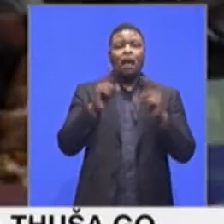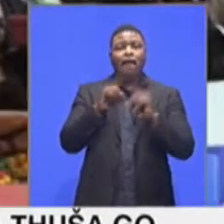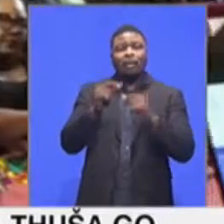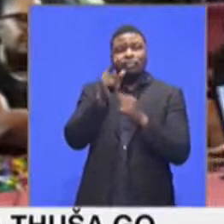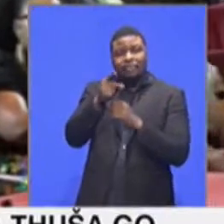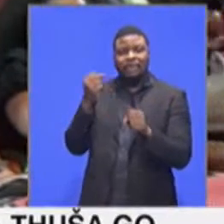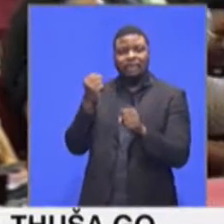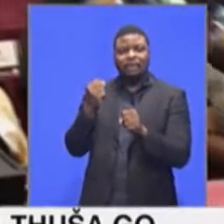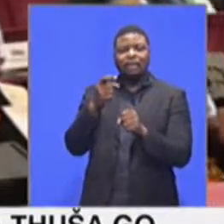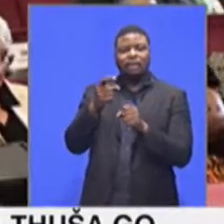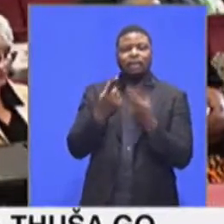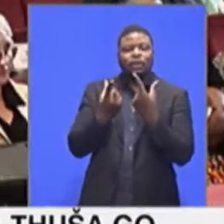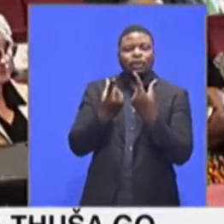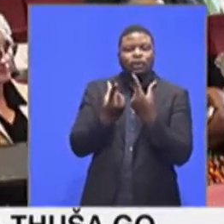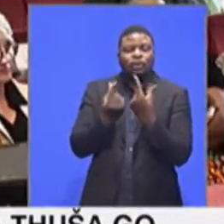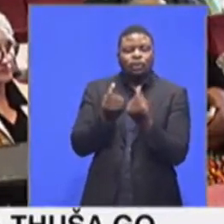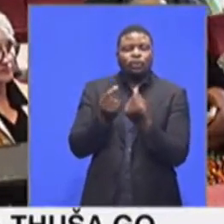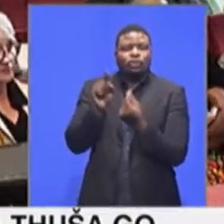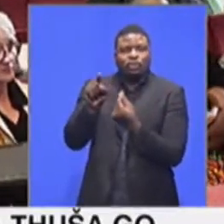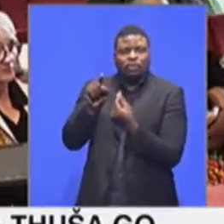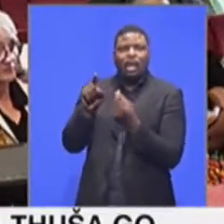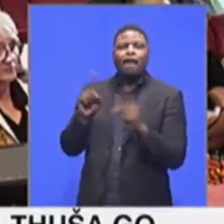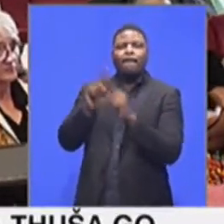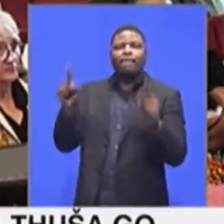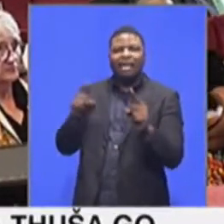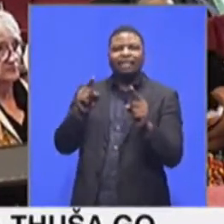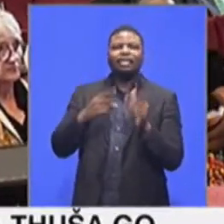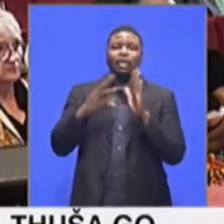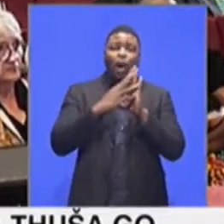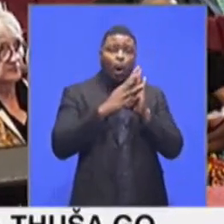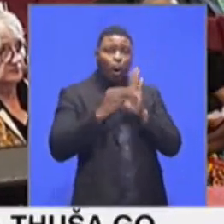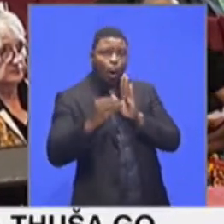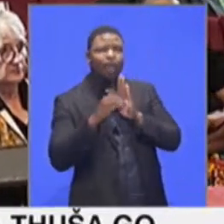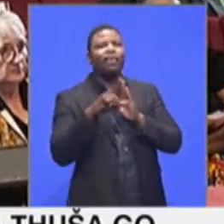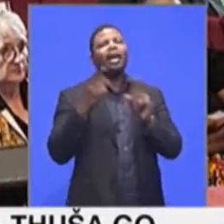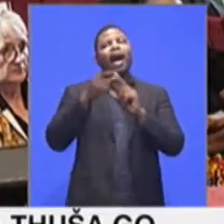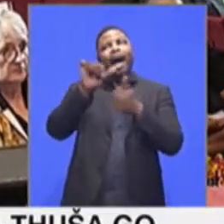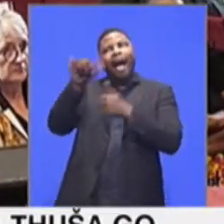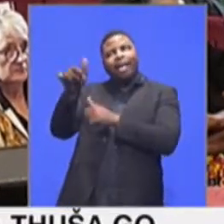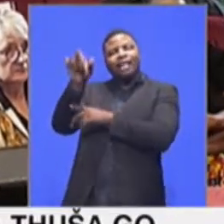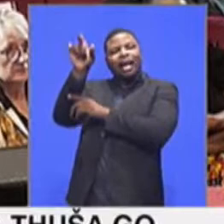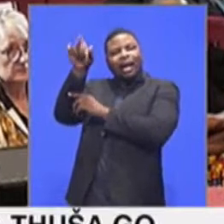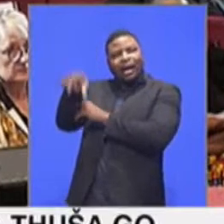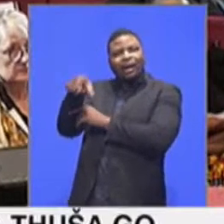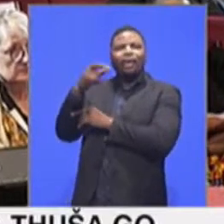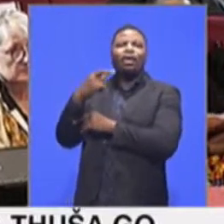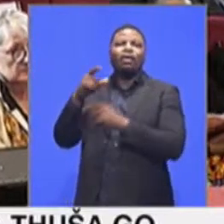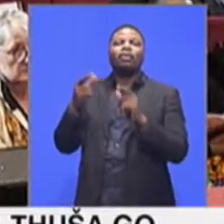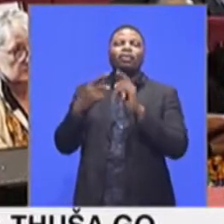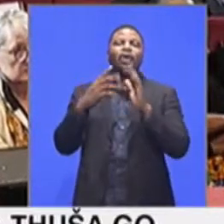is not mine, it's plagiarism, it belongs to the Commissioner.